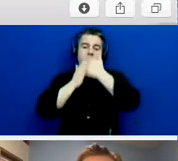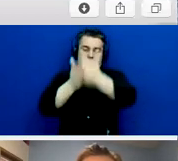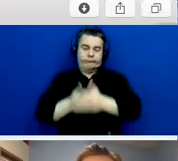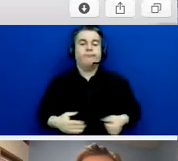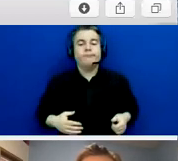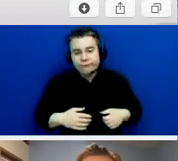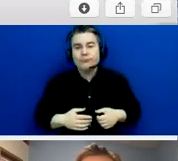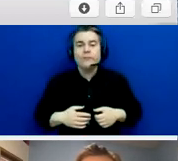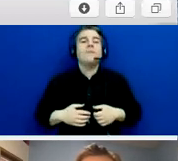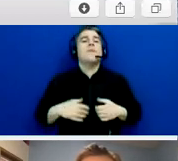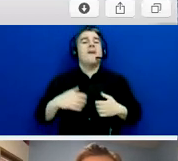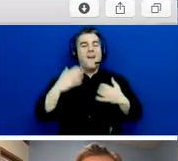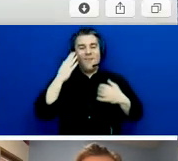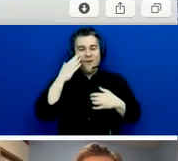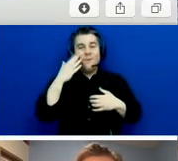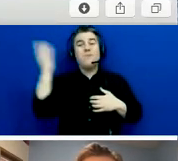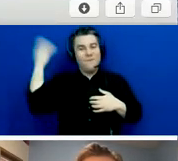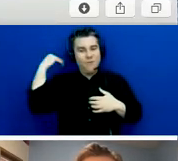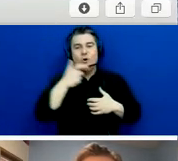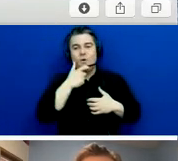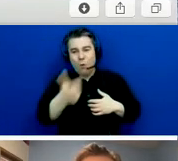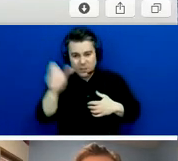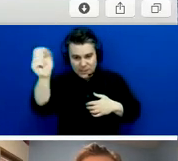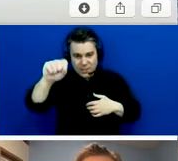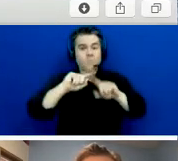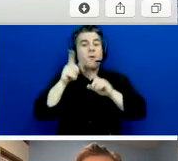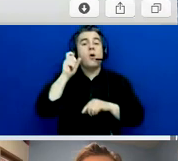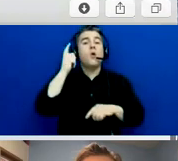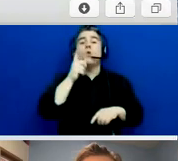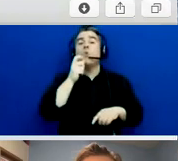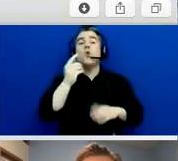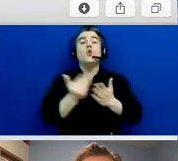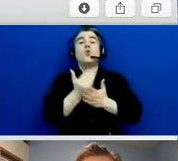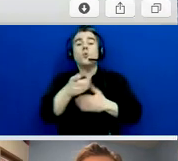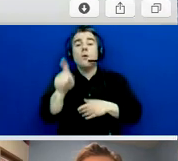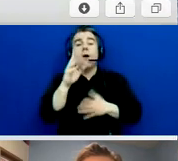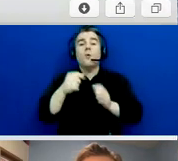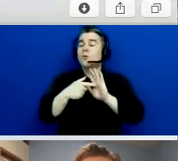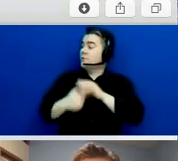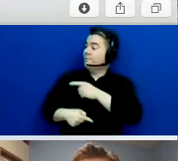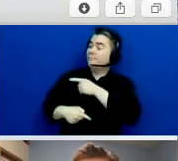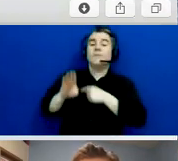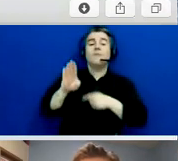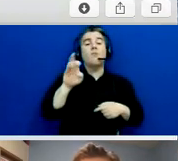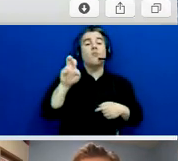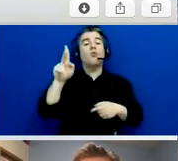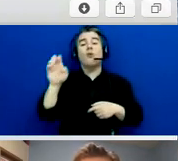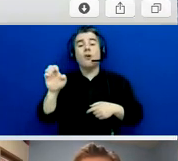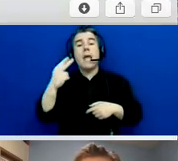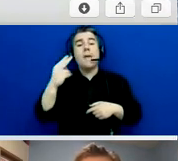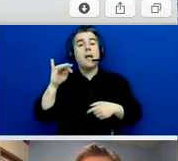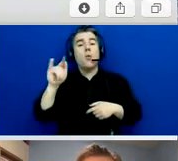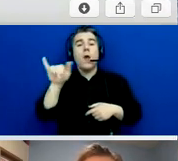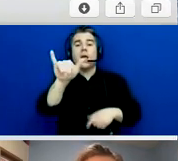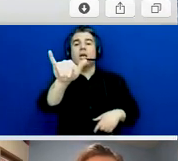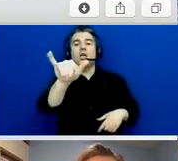that we've watched this before, but just for our newbies, I wanted to introduce you to Brooke Hemingway's YouTube. Her YouTube is